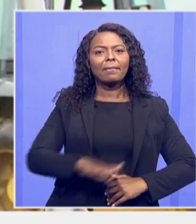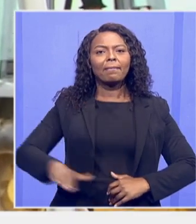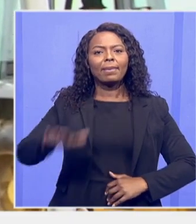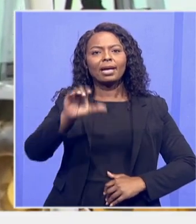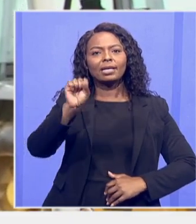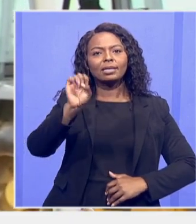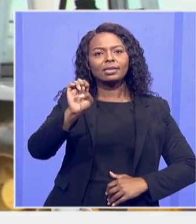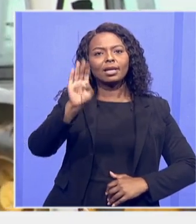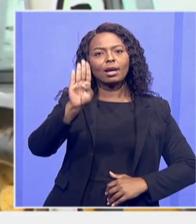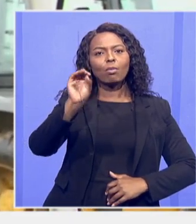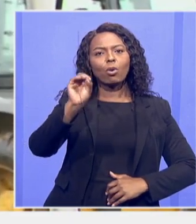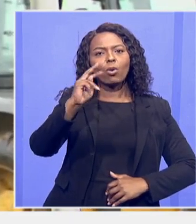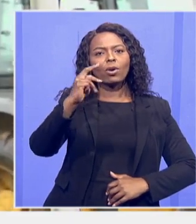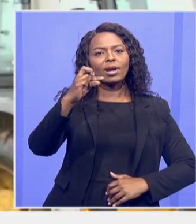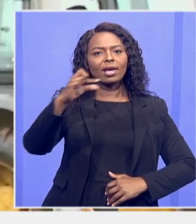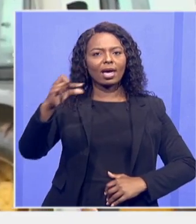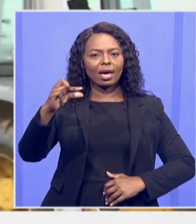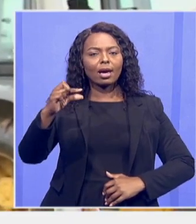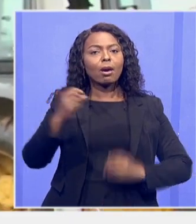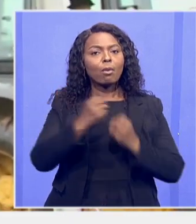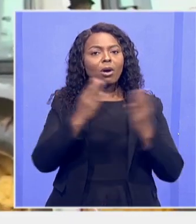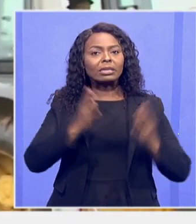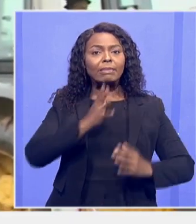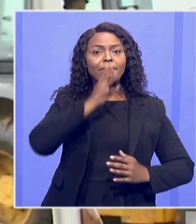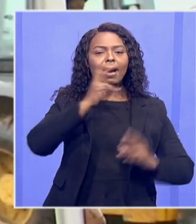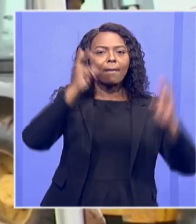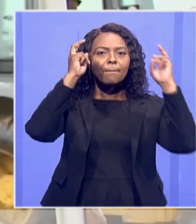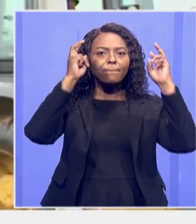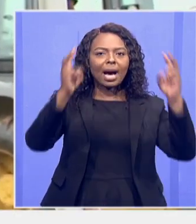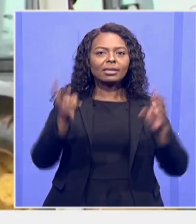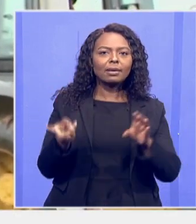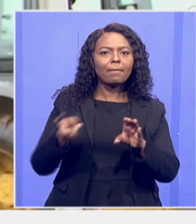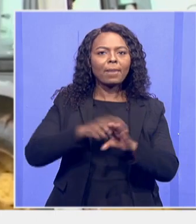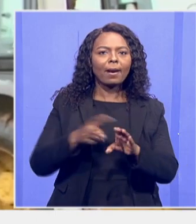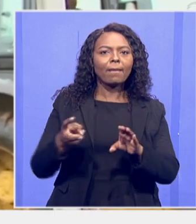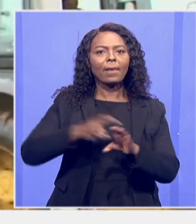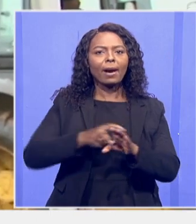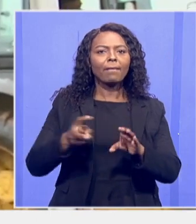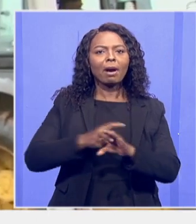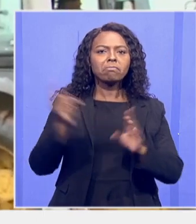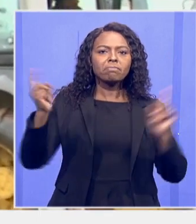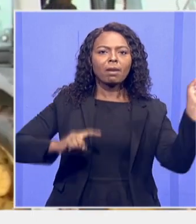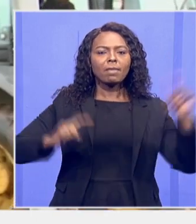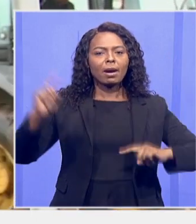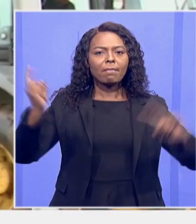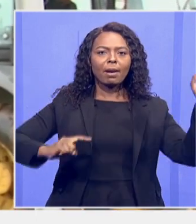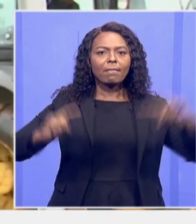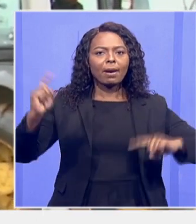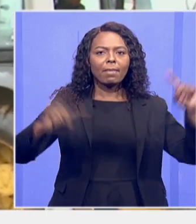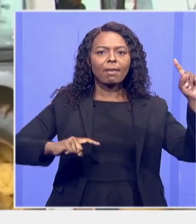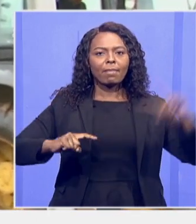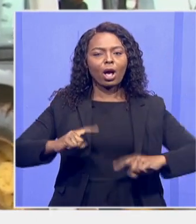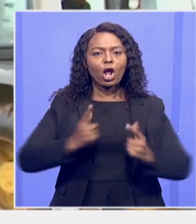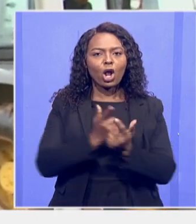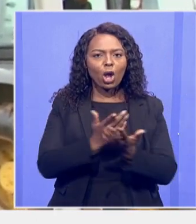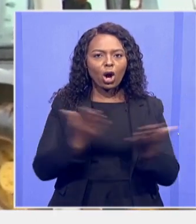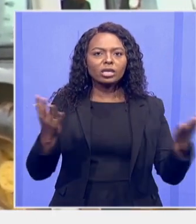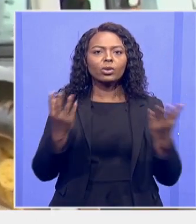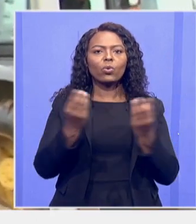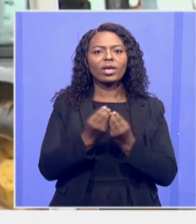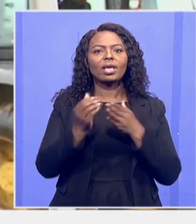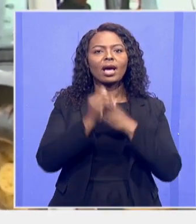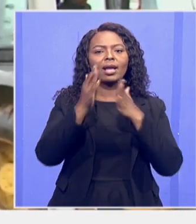buses containing EFF members are showing up in their numbers to launch, together with EFF leader Julius Malema, the Andries